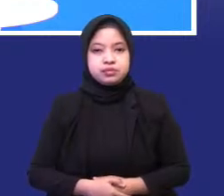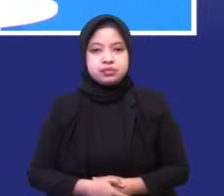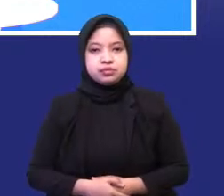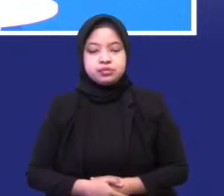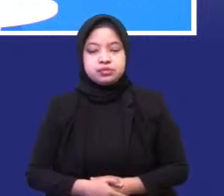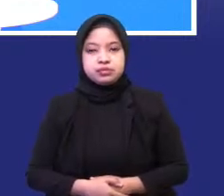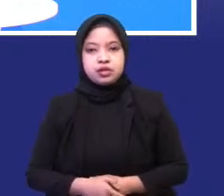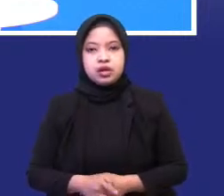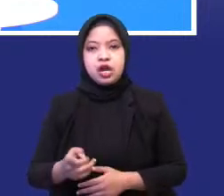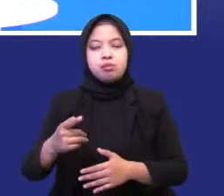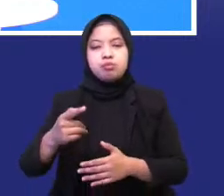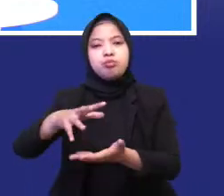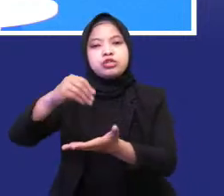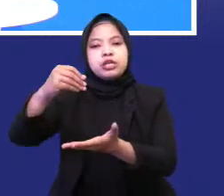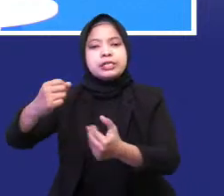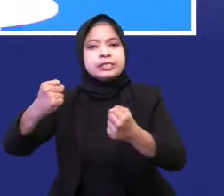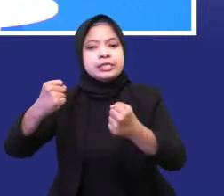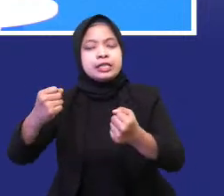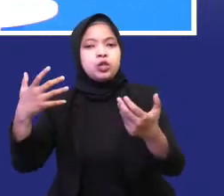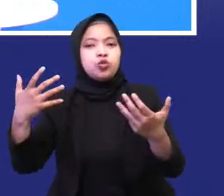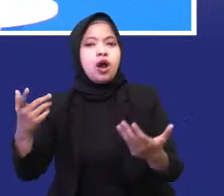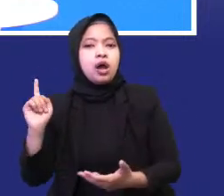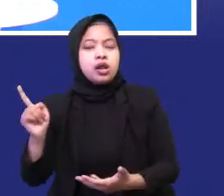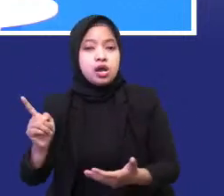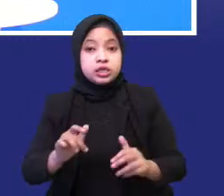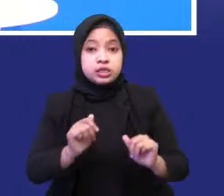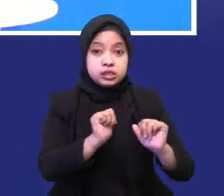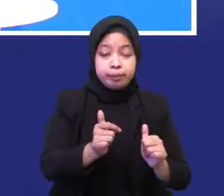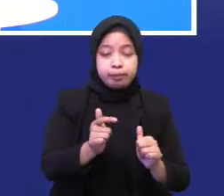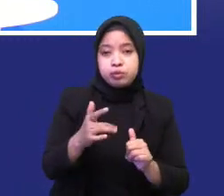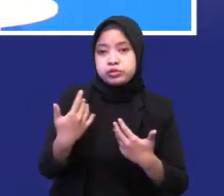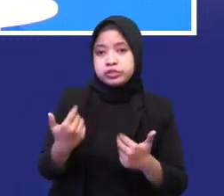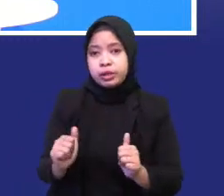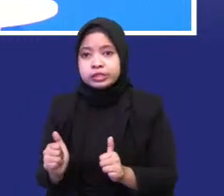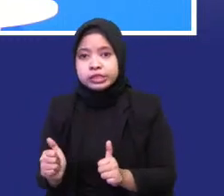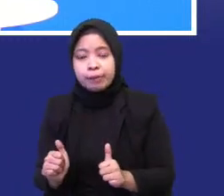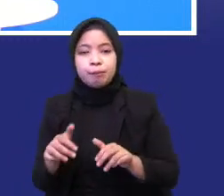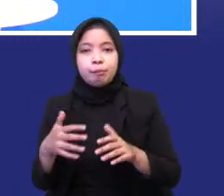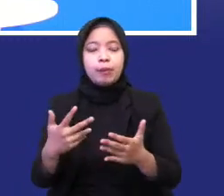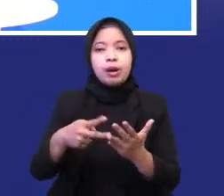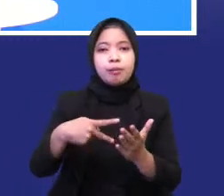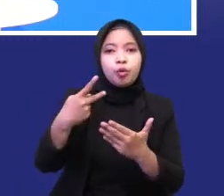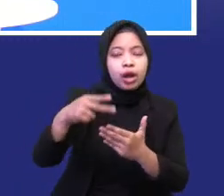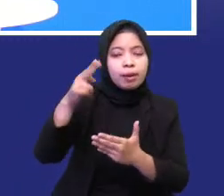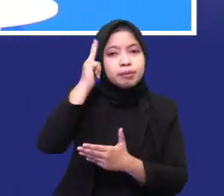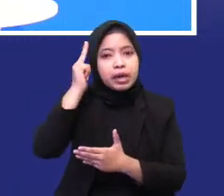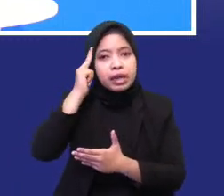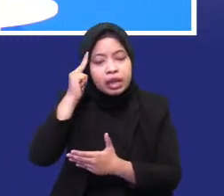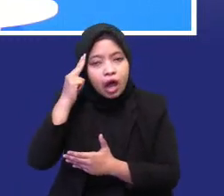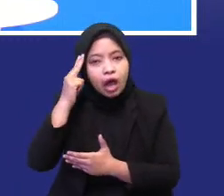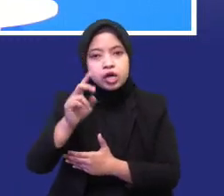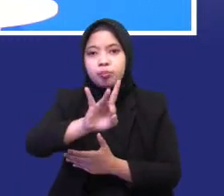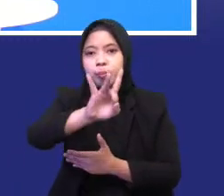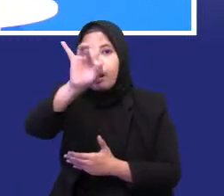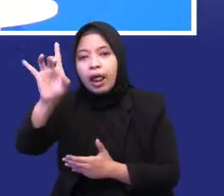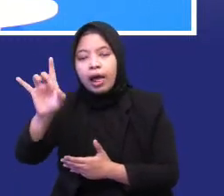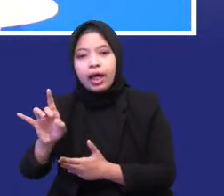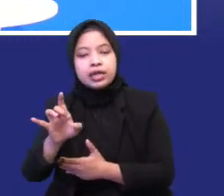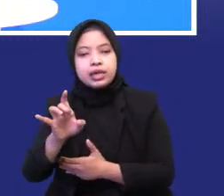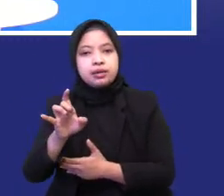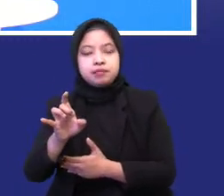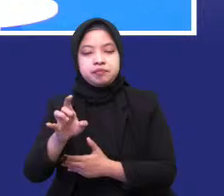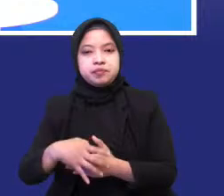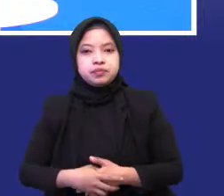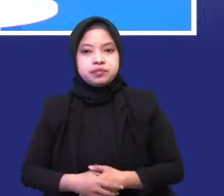talks on health issues. I just wondered if you could update us on any of the agreements up to now and any of the events going